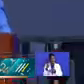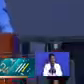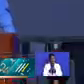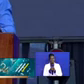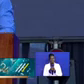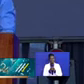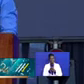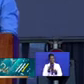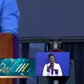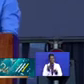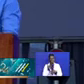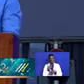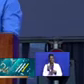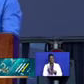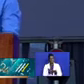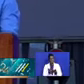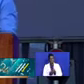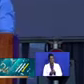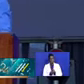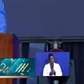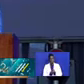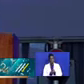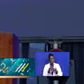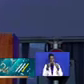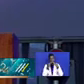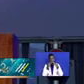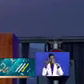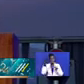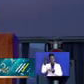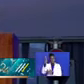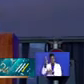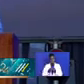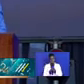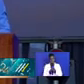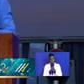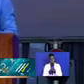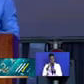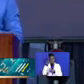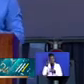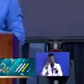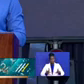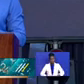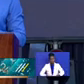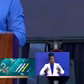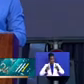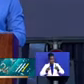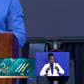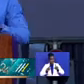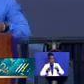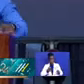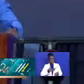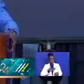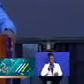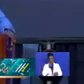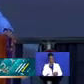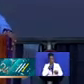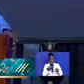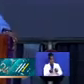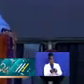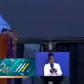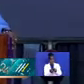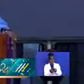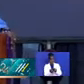ministration I want to thank God for the life of my